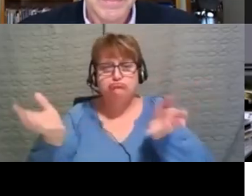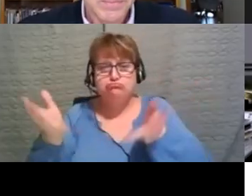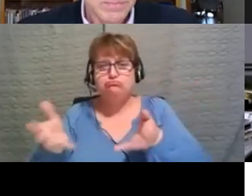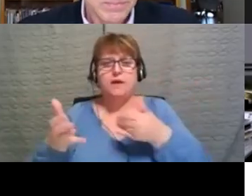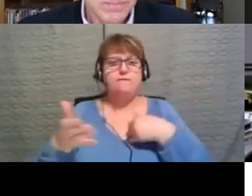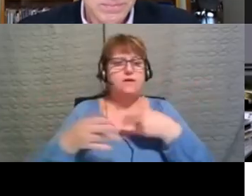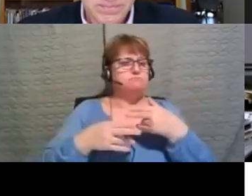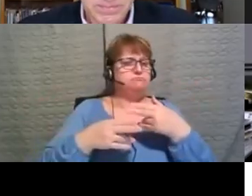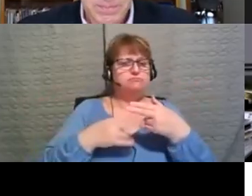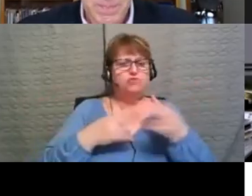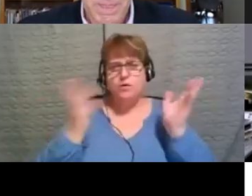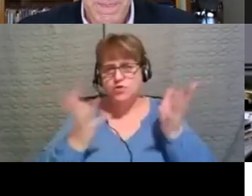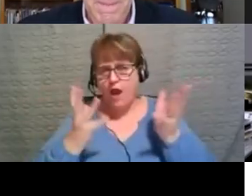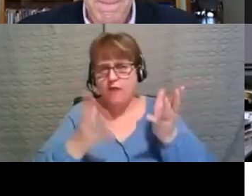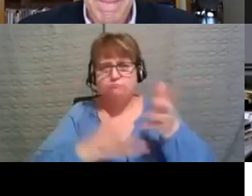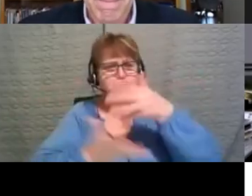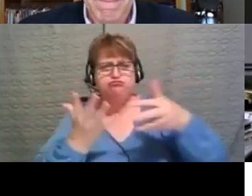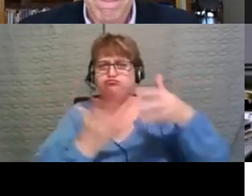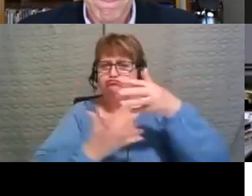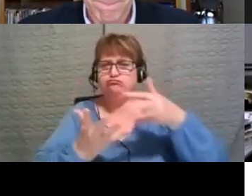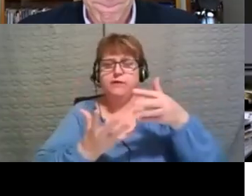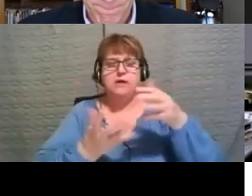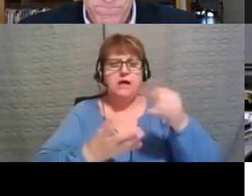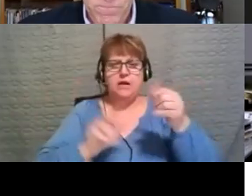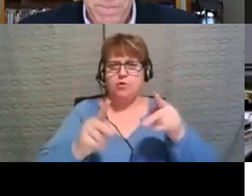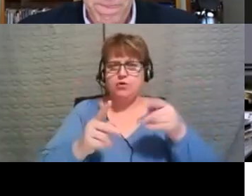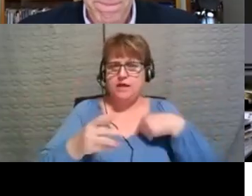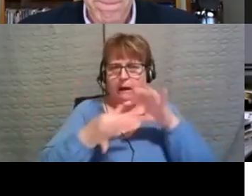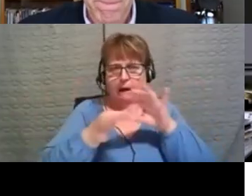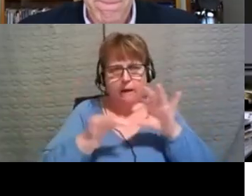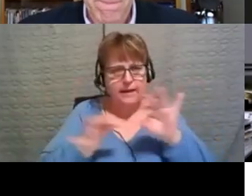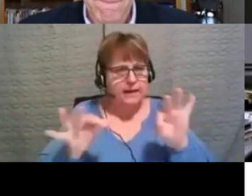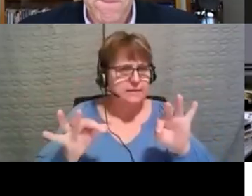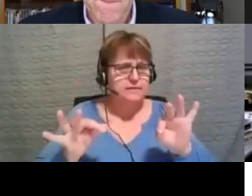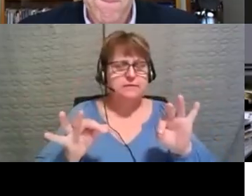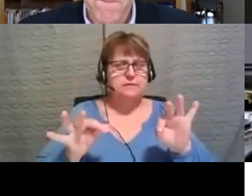casual chat amongst us. And if anybody has any comments,